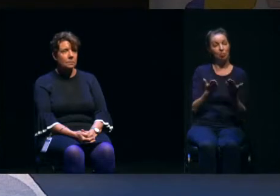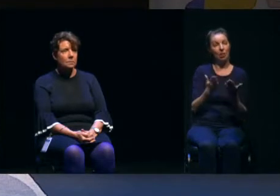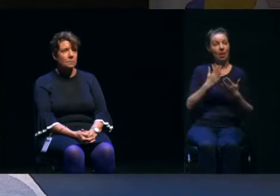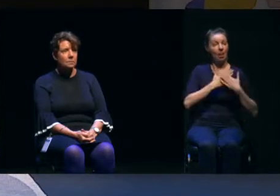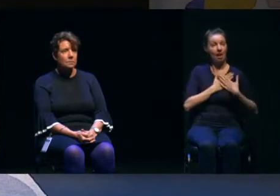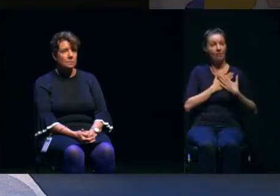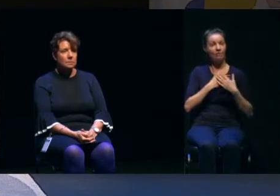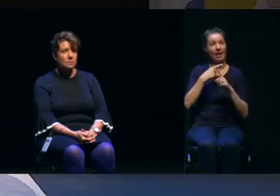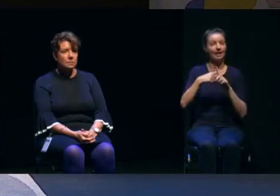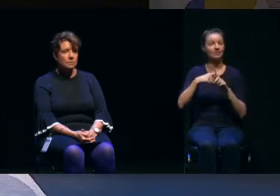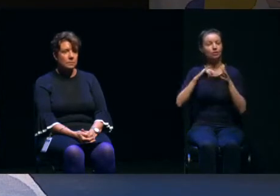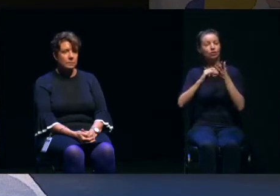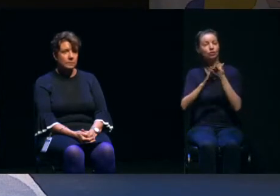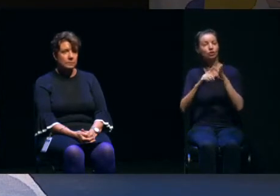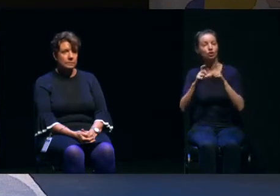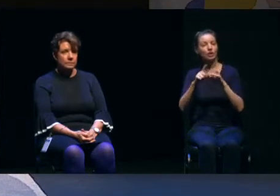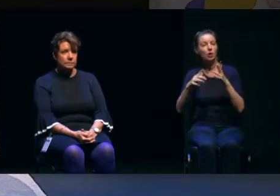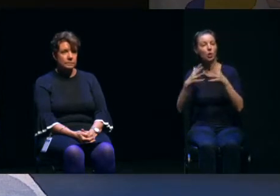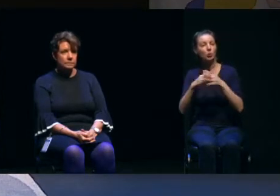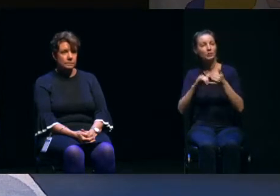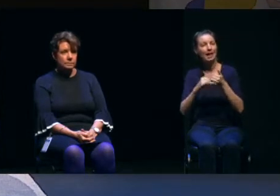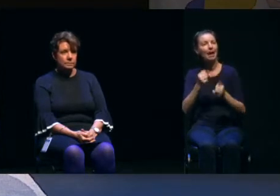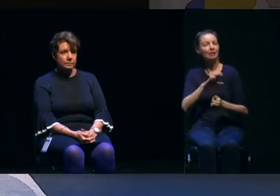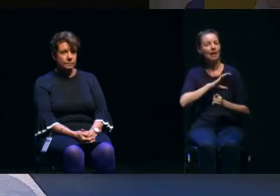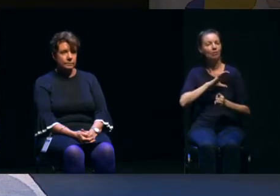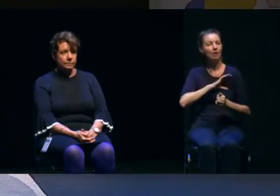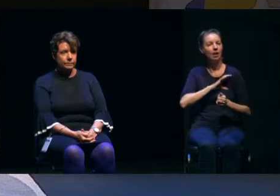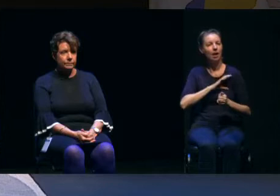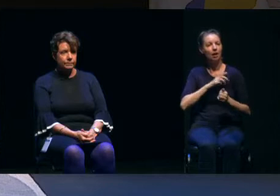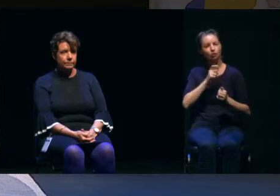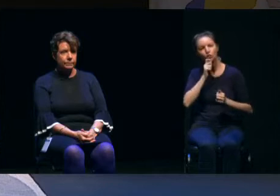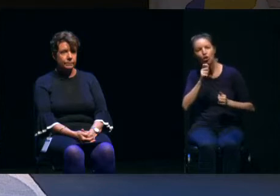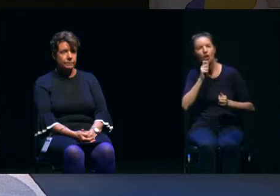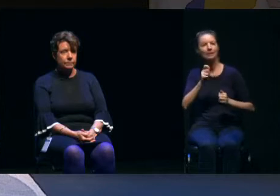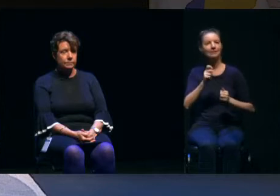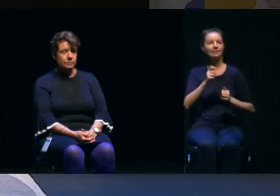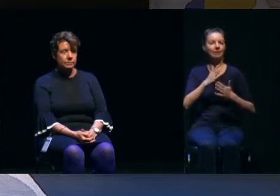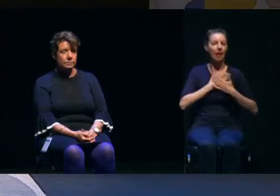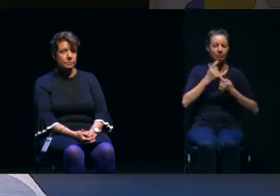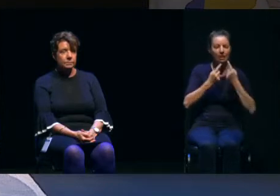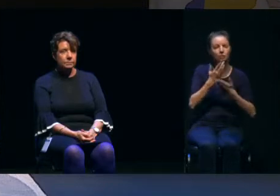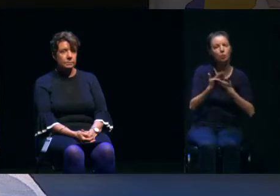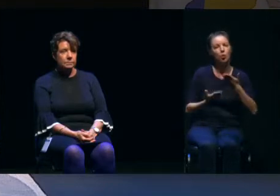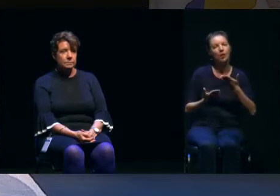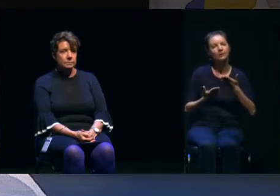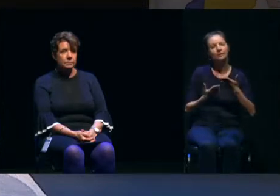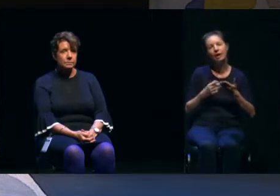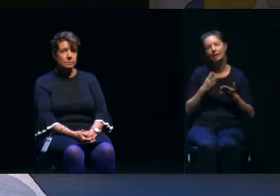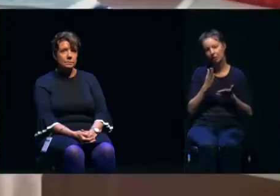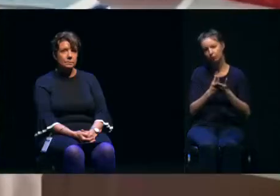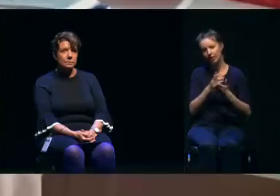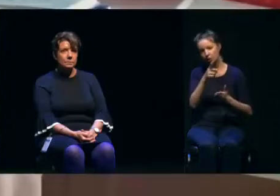book inspired her to study journalism? She loves the story. How much of you is in that story? You said it was about your grandfather.